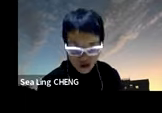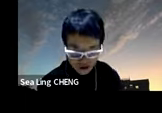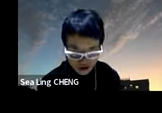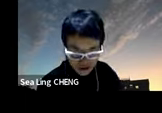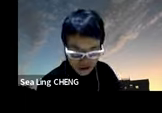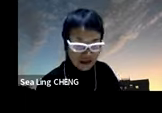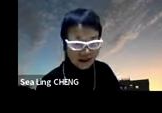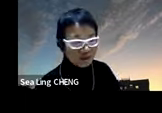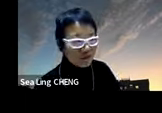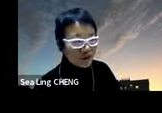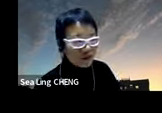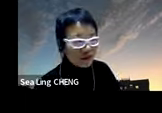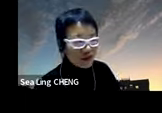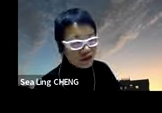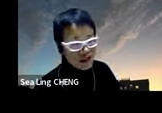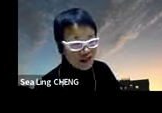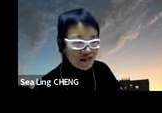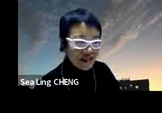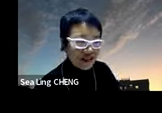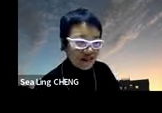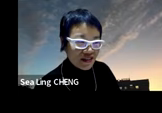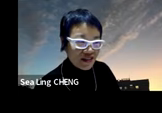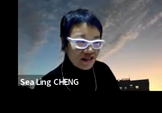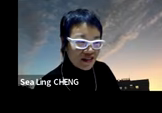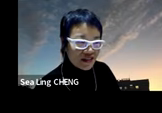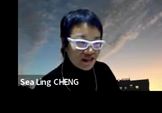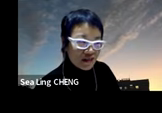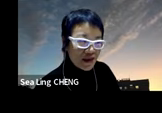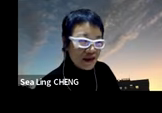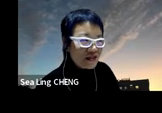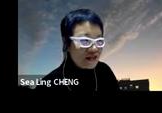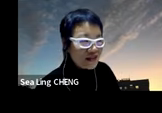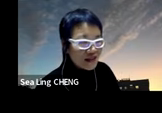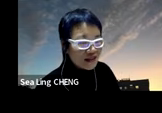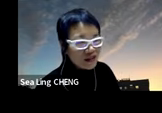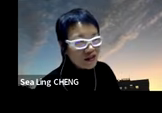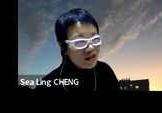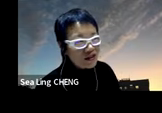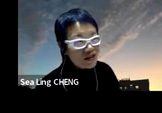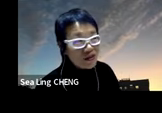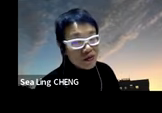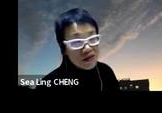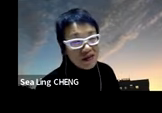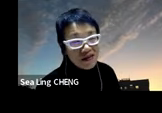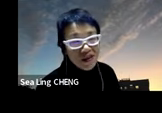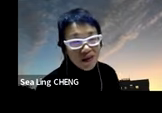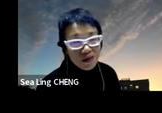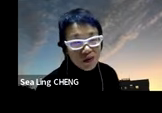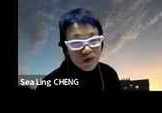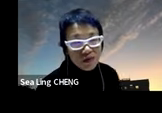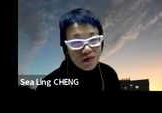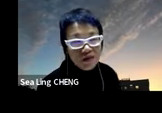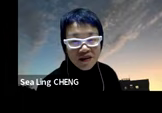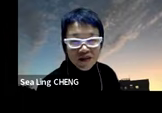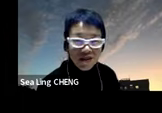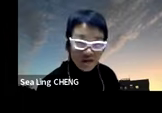on the sex. So I call it everyday life in the red light district minus the sex. So the